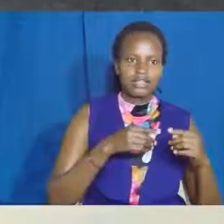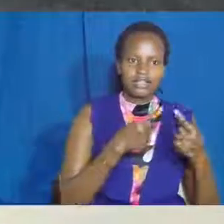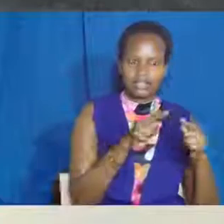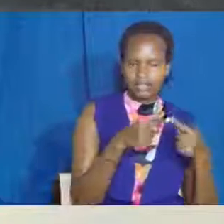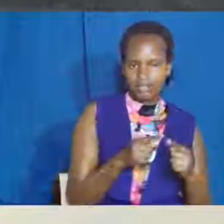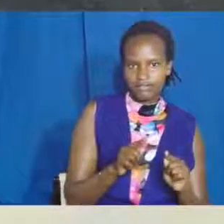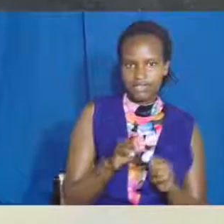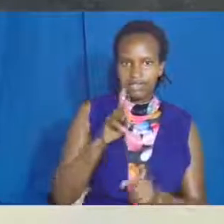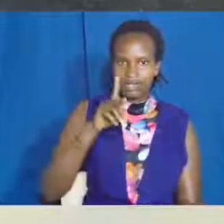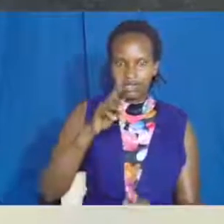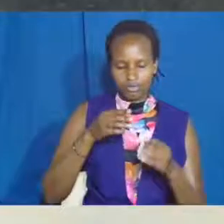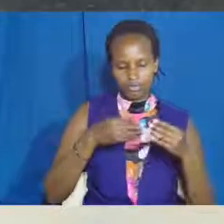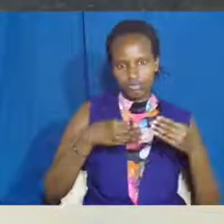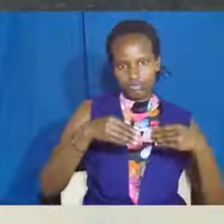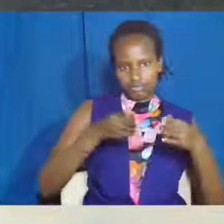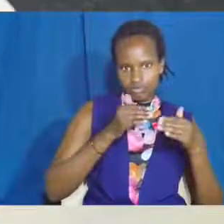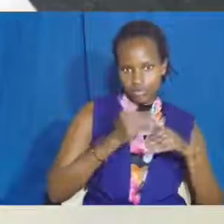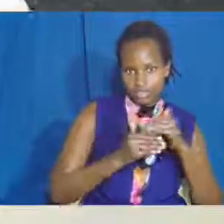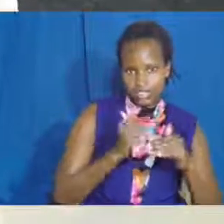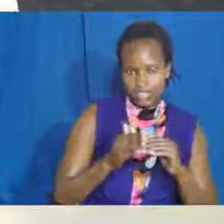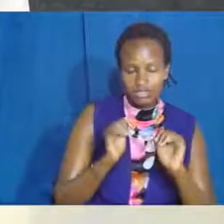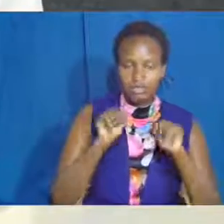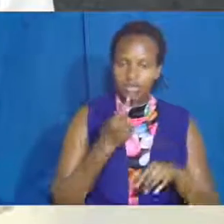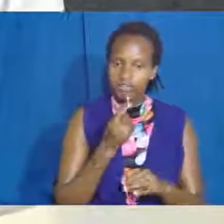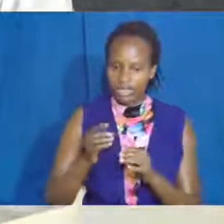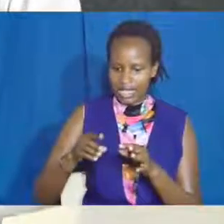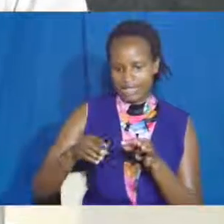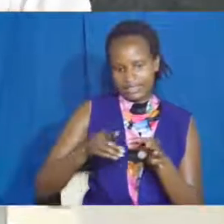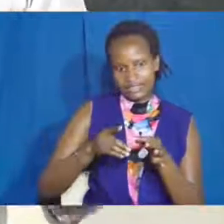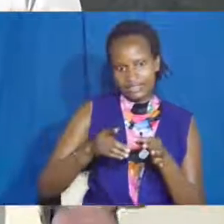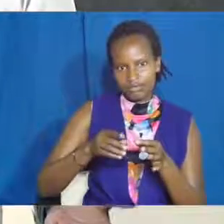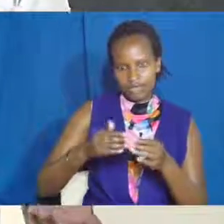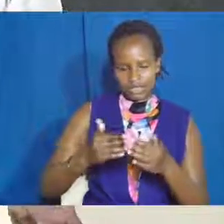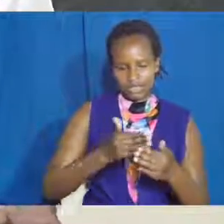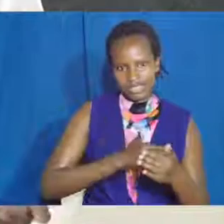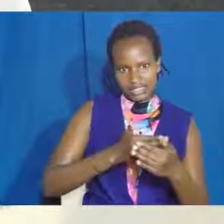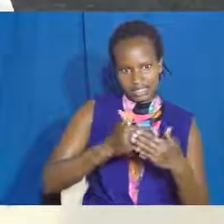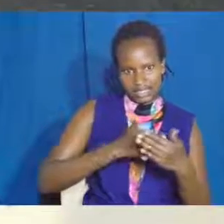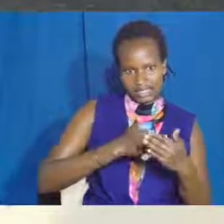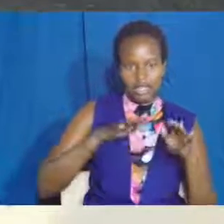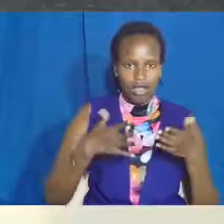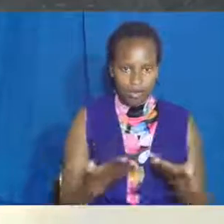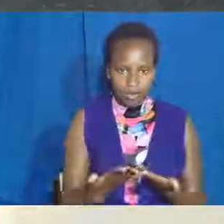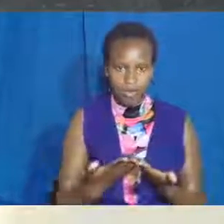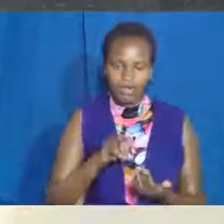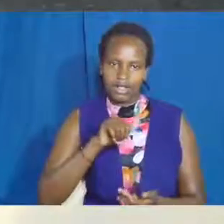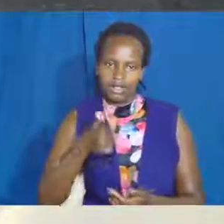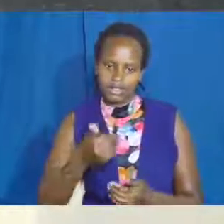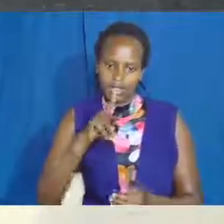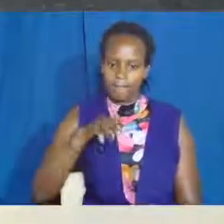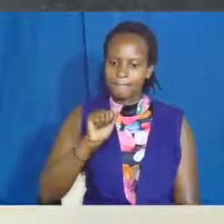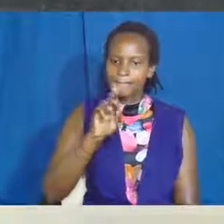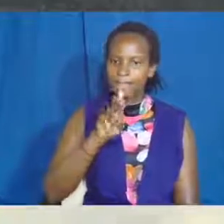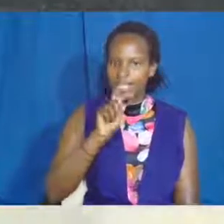size of the particle. You can talk about the distances and etc. and etc. And you know, when I talk about the